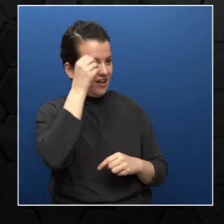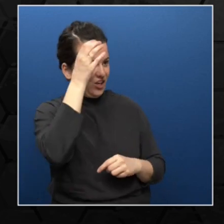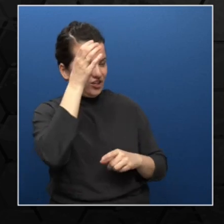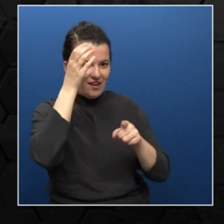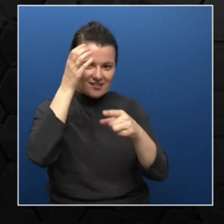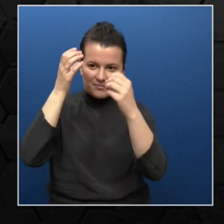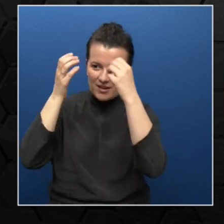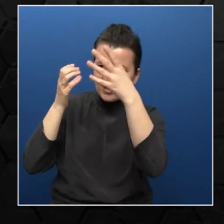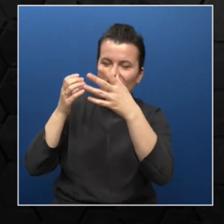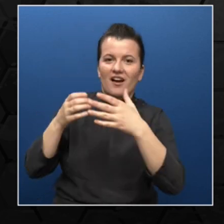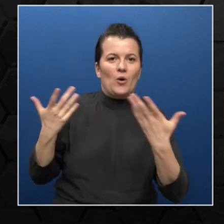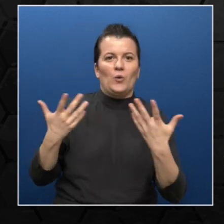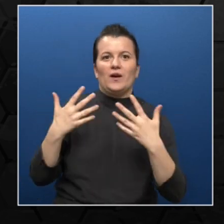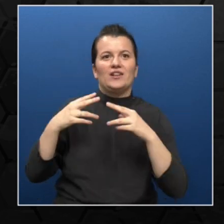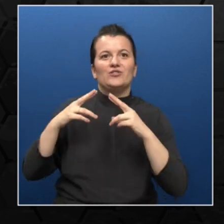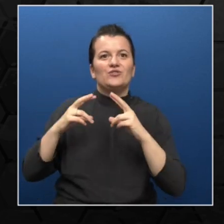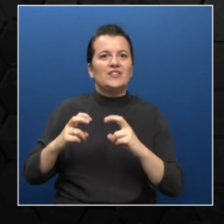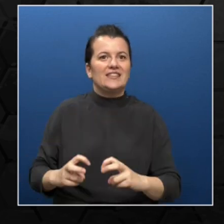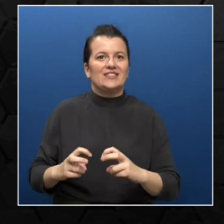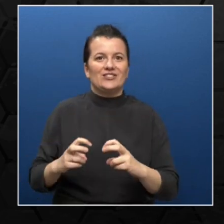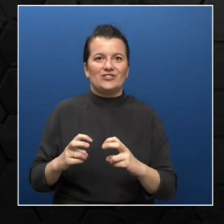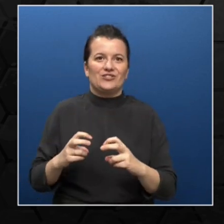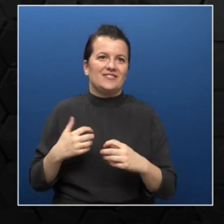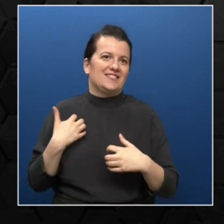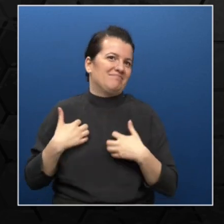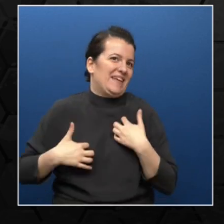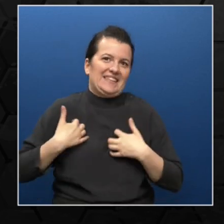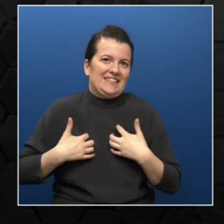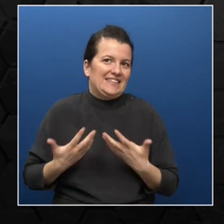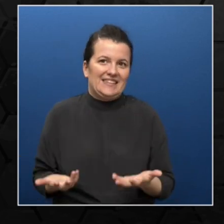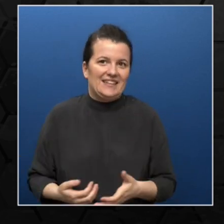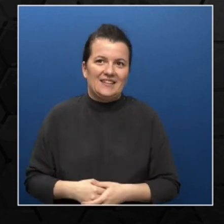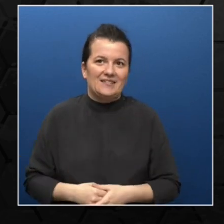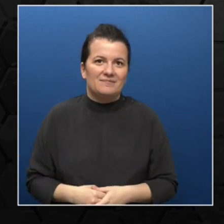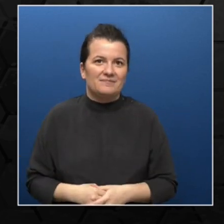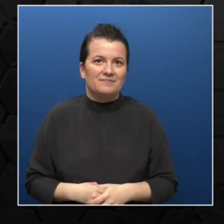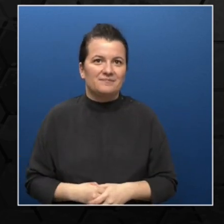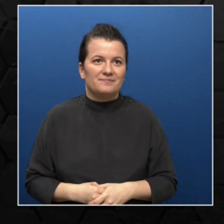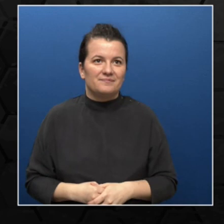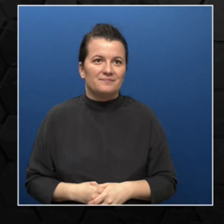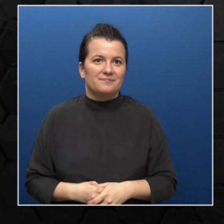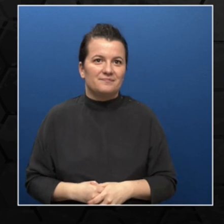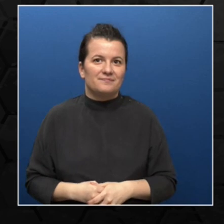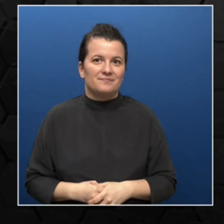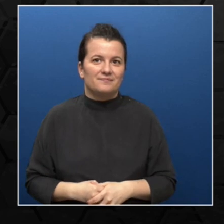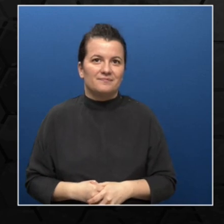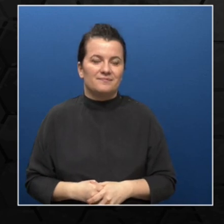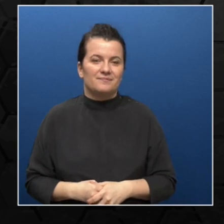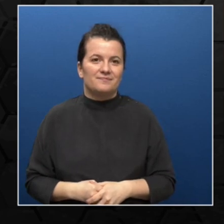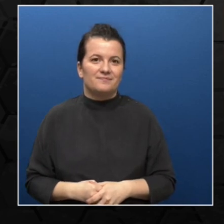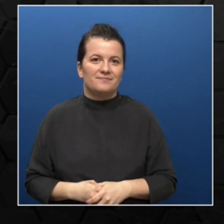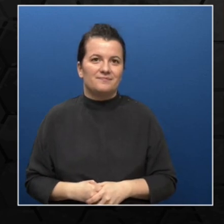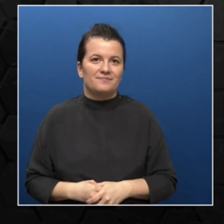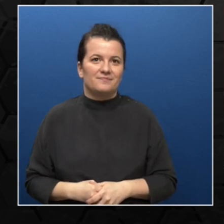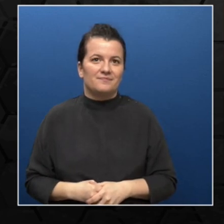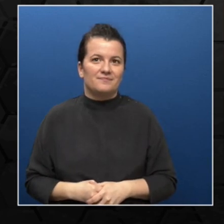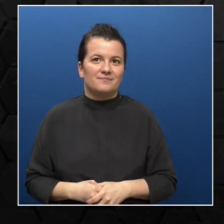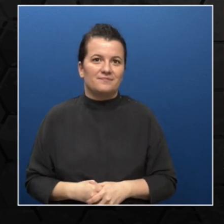quite an exciting, part to move in. We all, did one way or the other